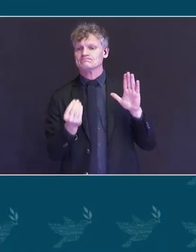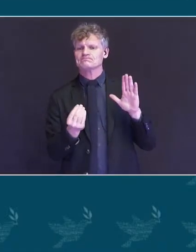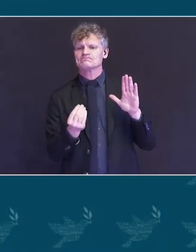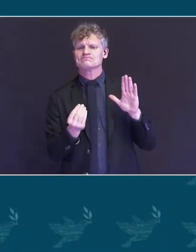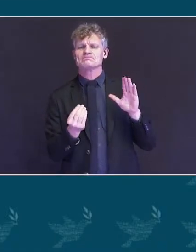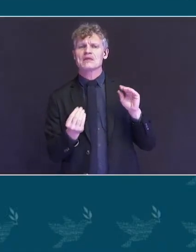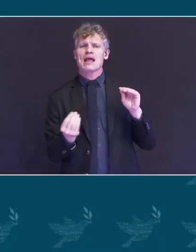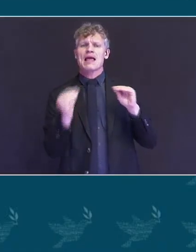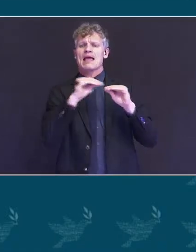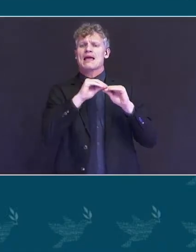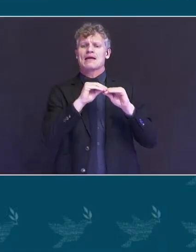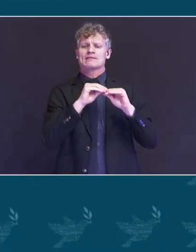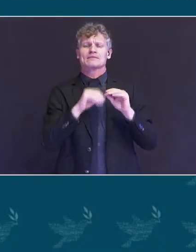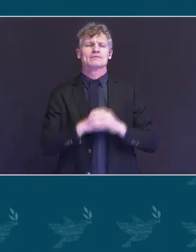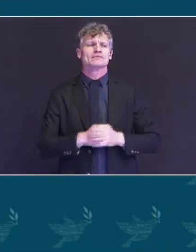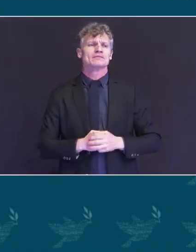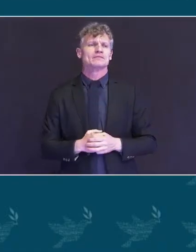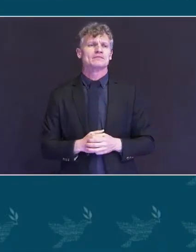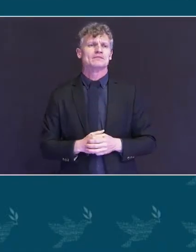Could I just add something?